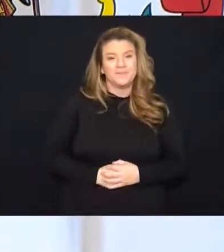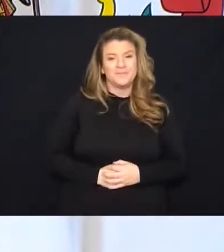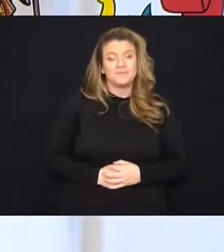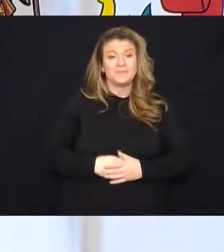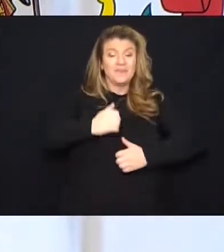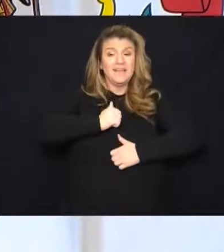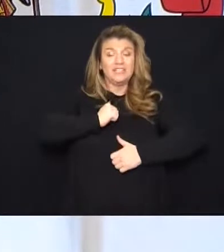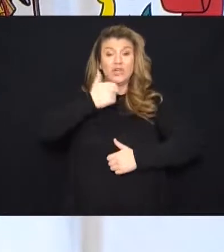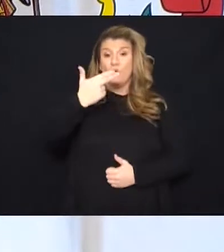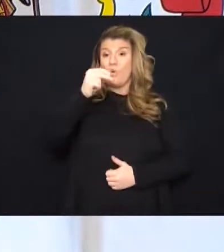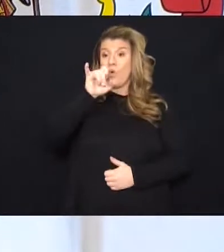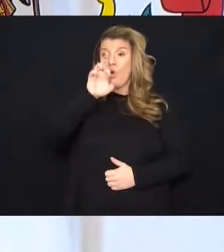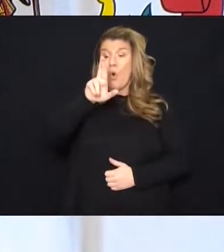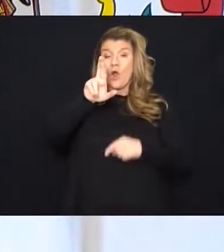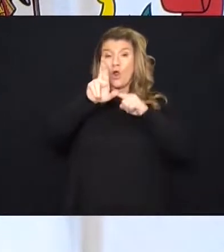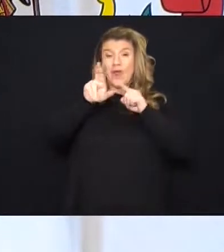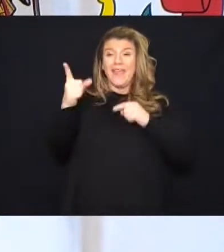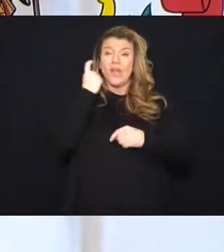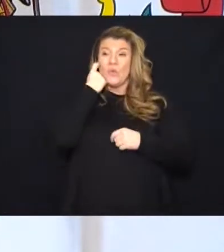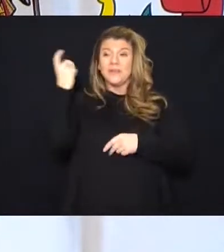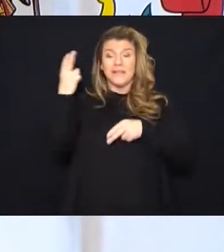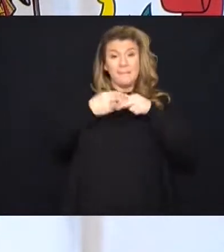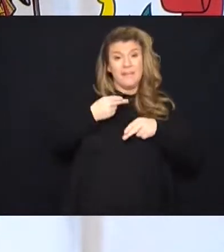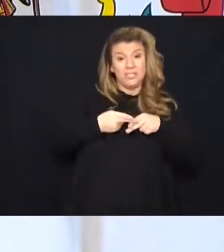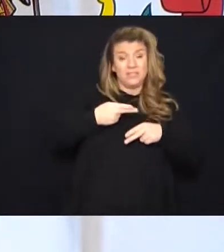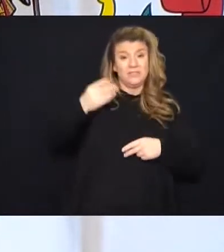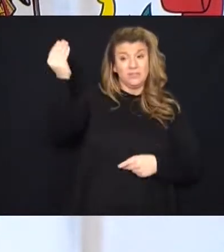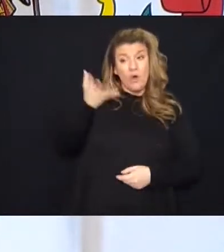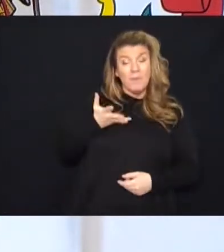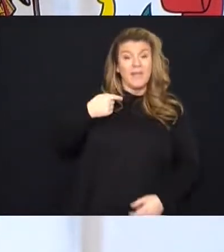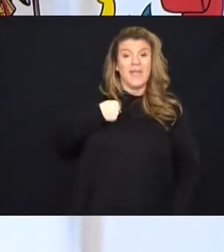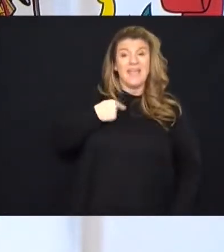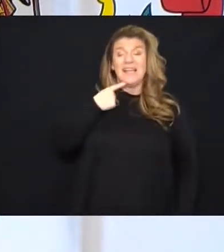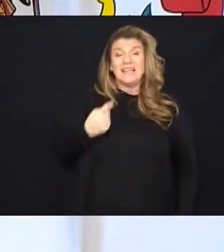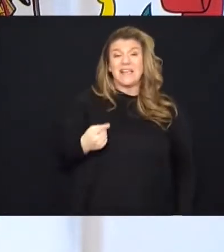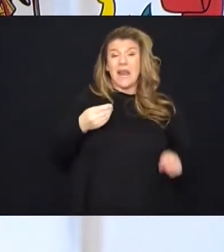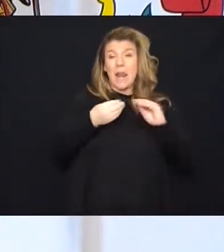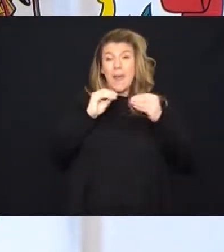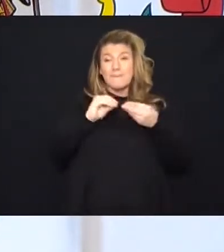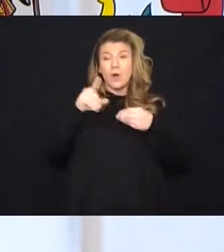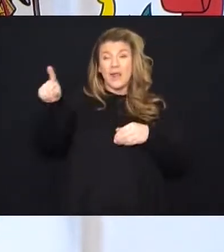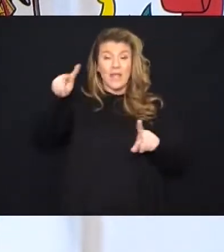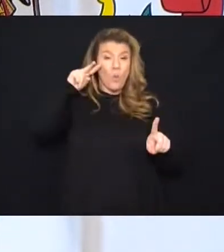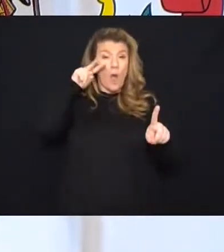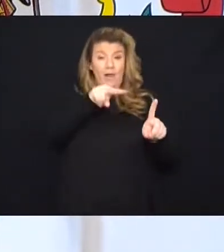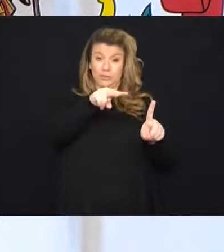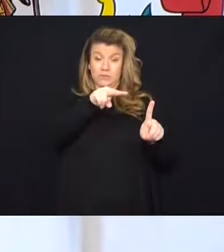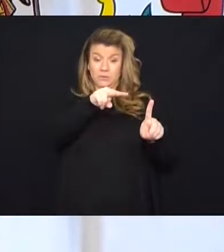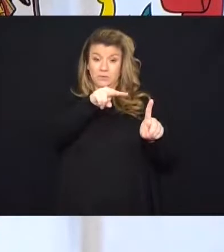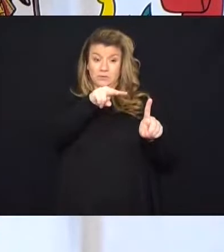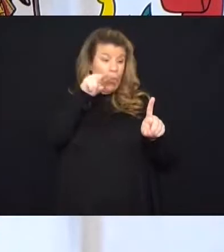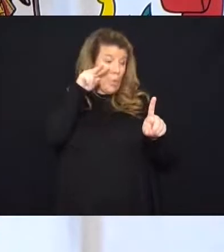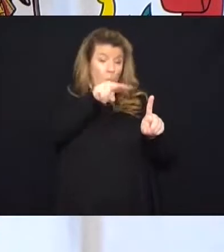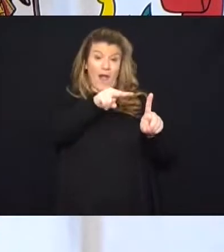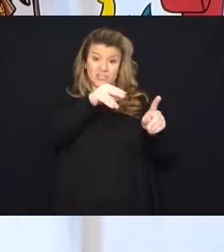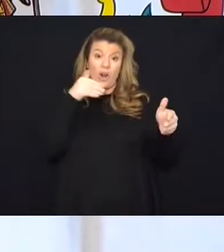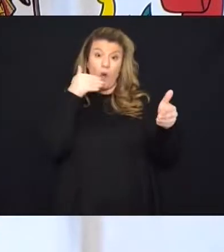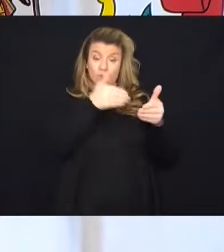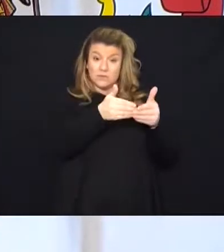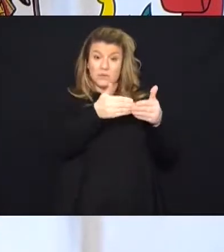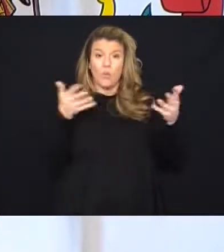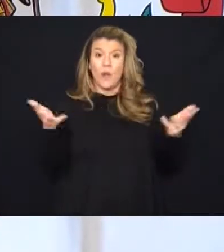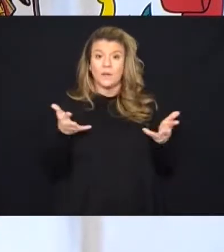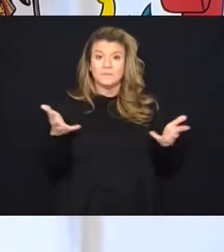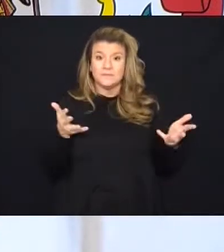General Hoyer just mentioned something to me just a few minutes ago. He said a number that he watches and watches all along. It's just